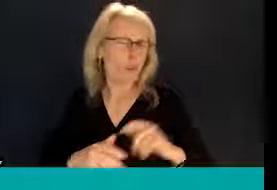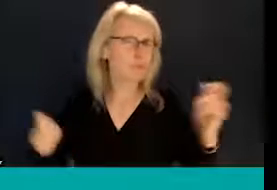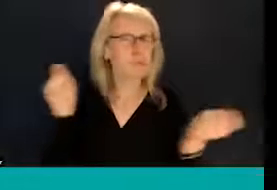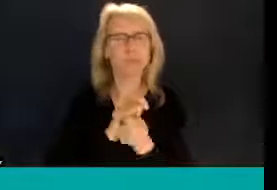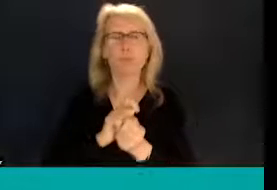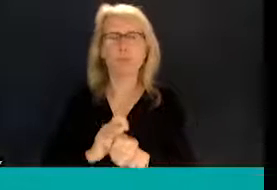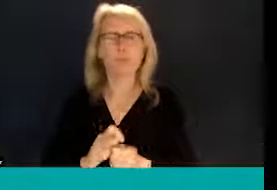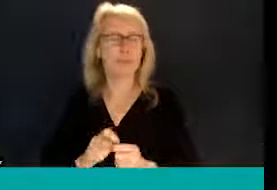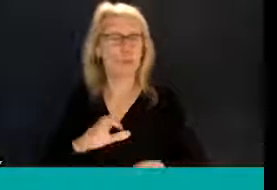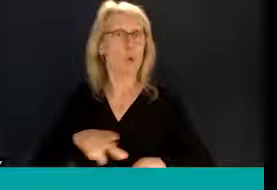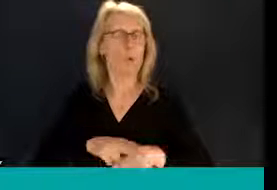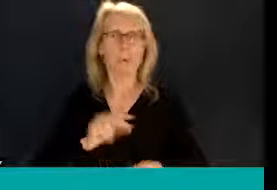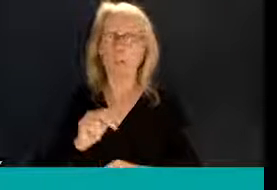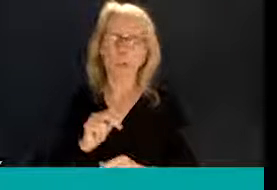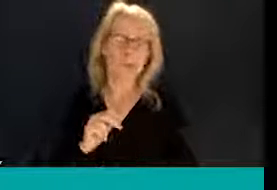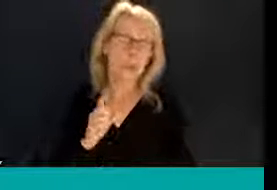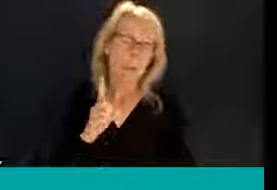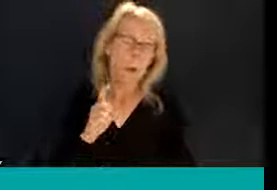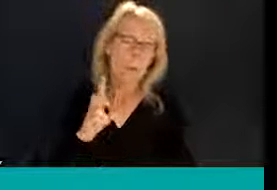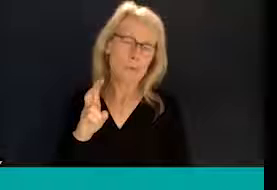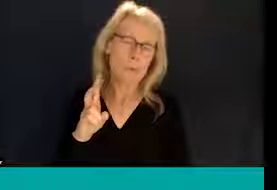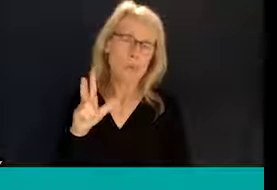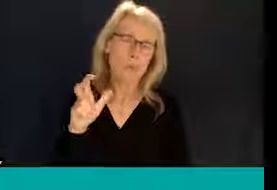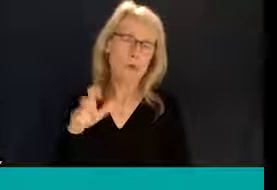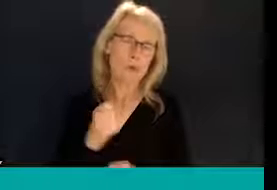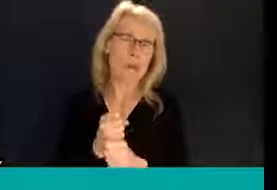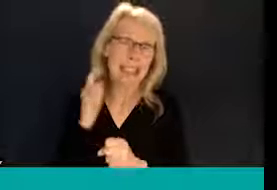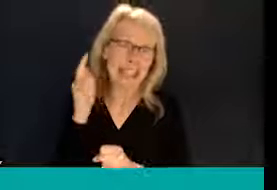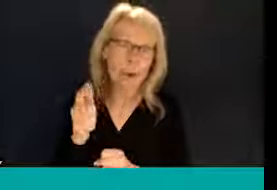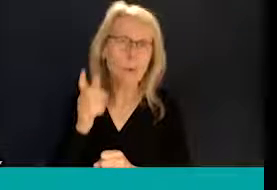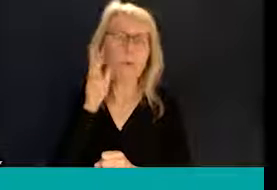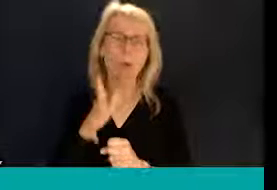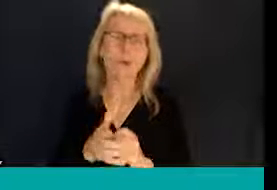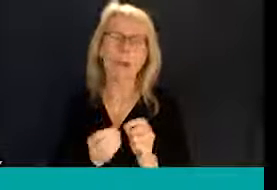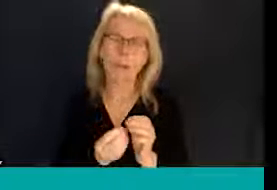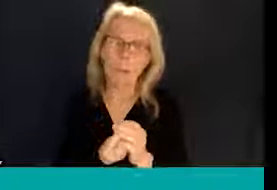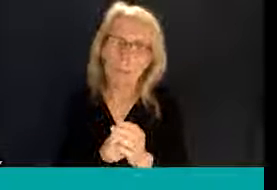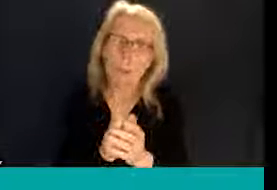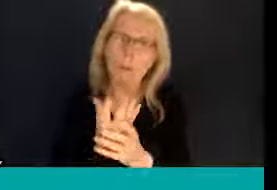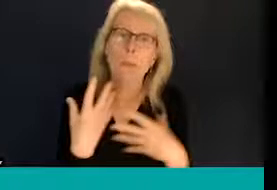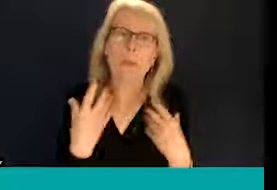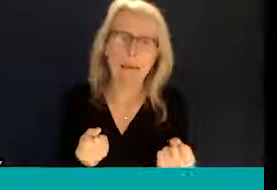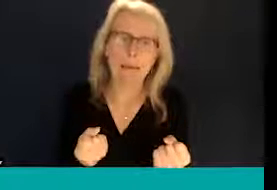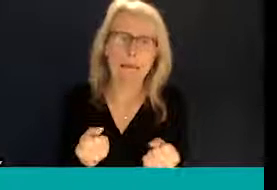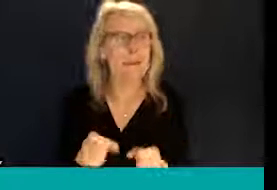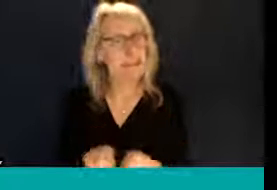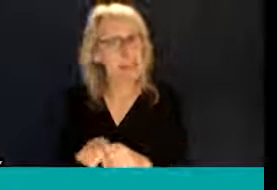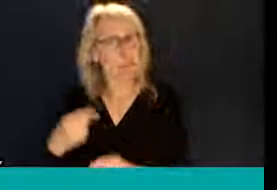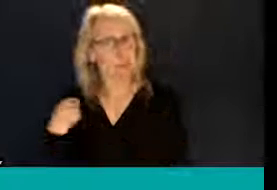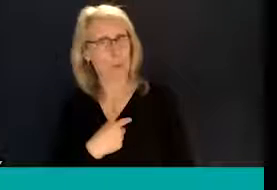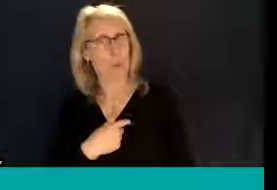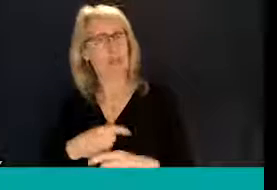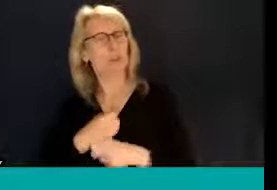of those ecosystems to recover. Hence, human legacies have long-lasting impacts on